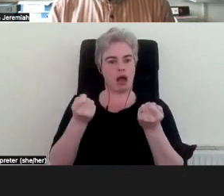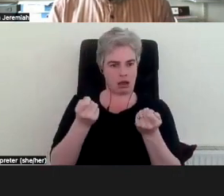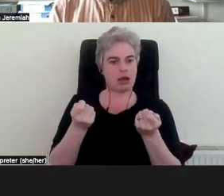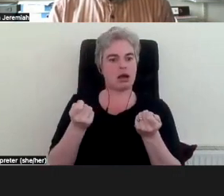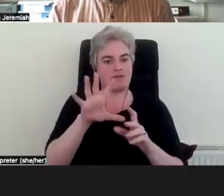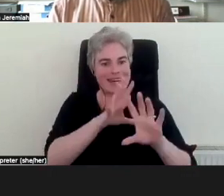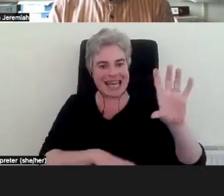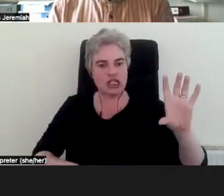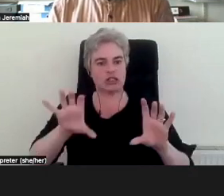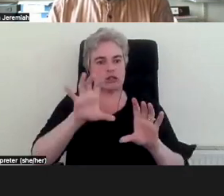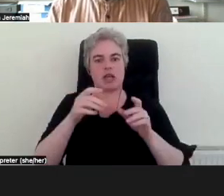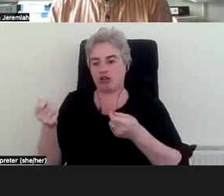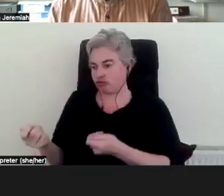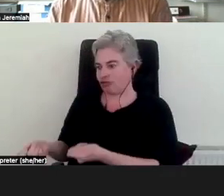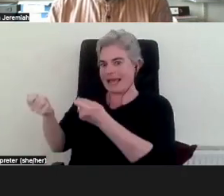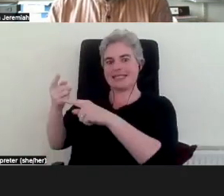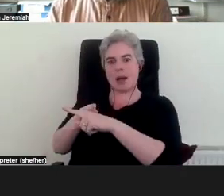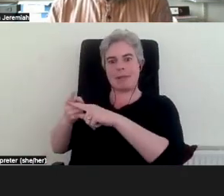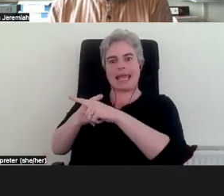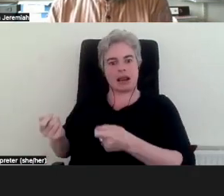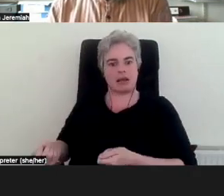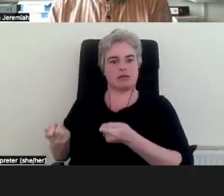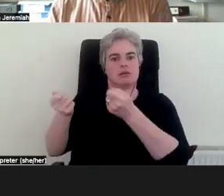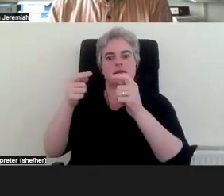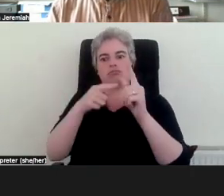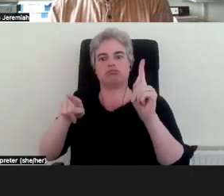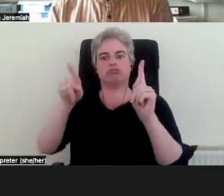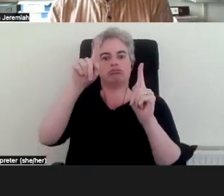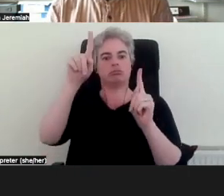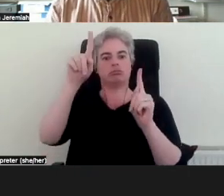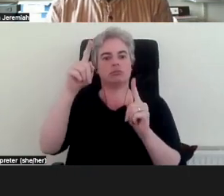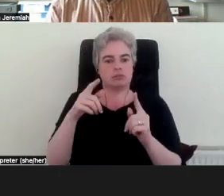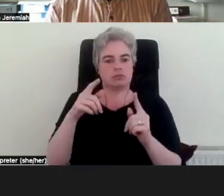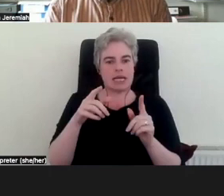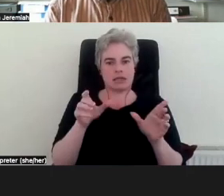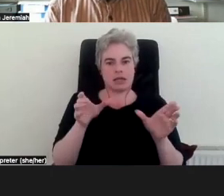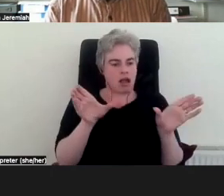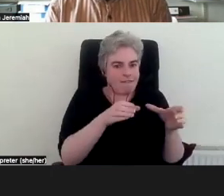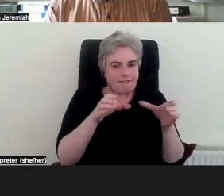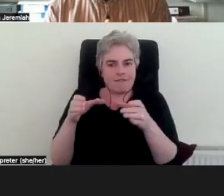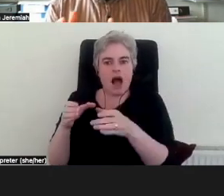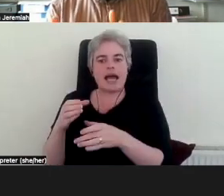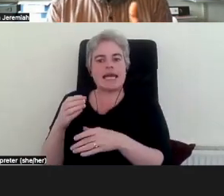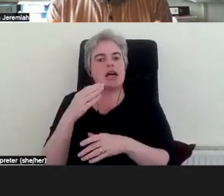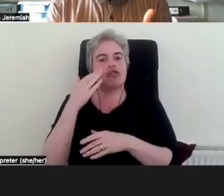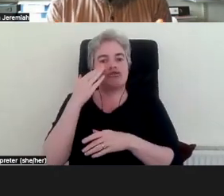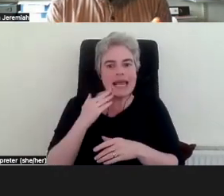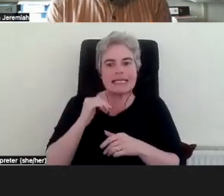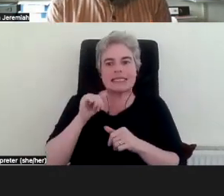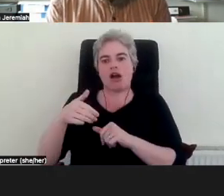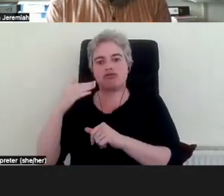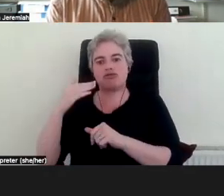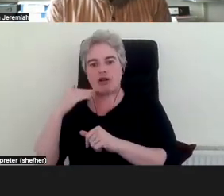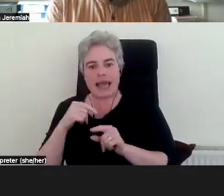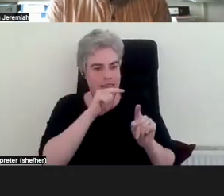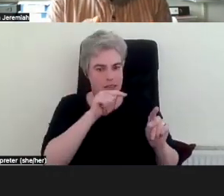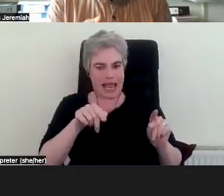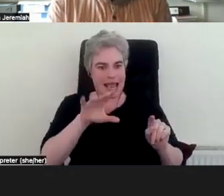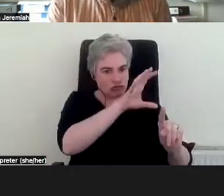and confided race after race and region after region to her care. So you can see